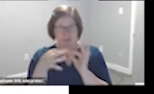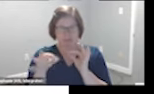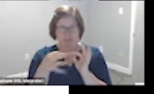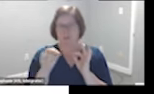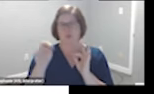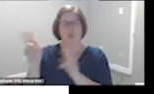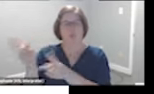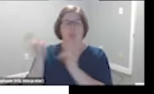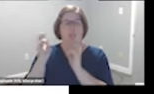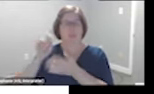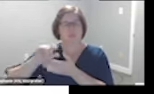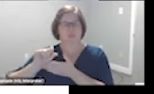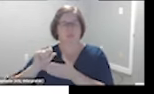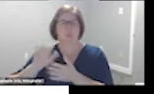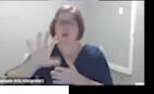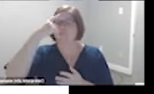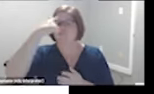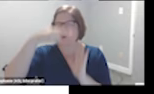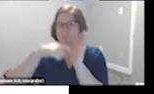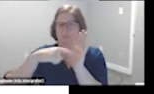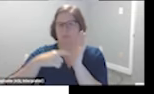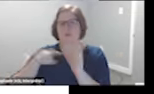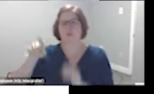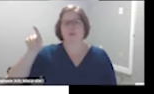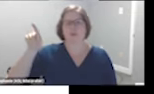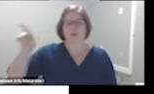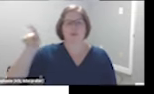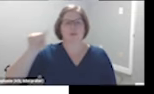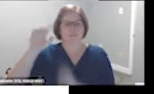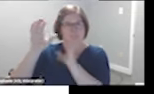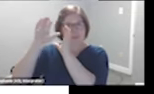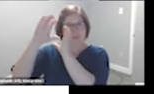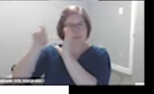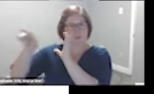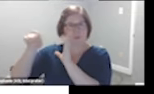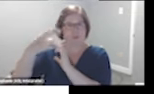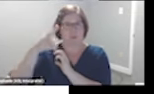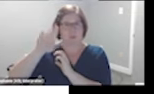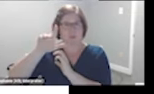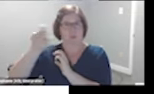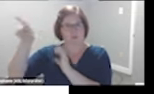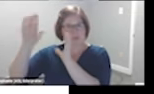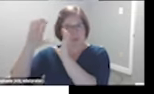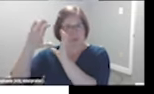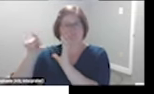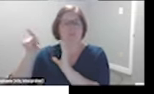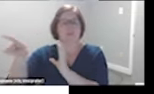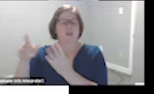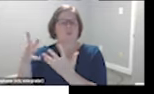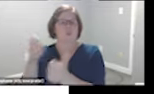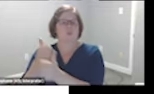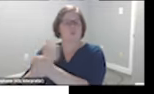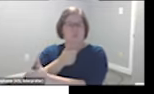just came up with a double anonymous proposal system. So to try to move away from the gender bias